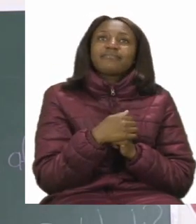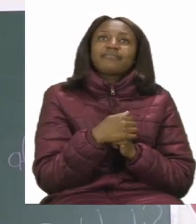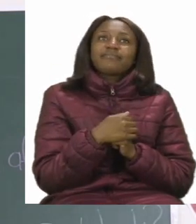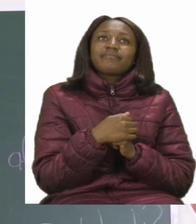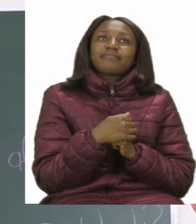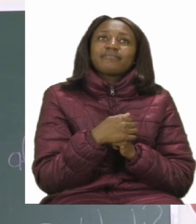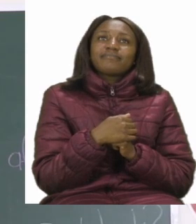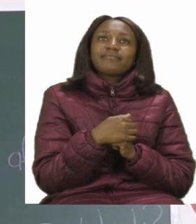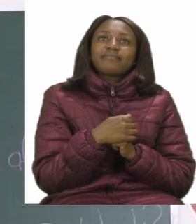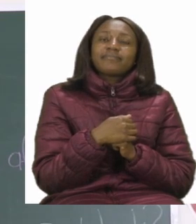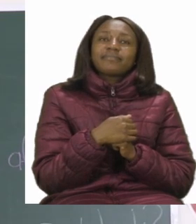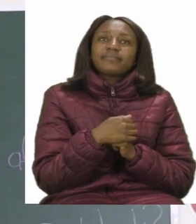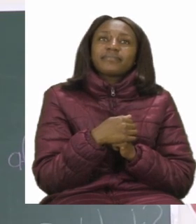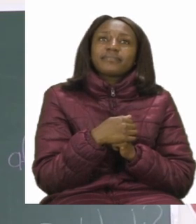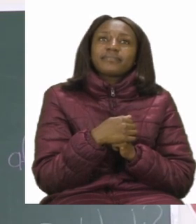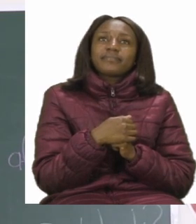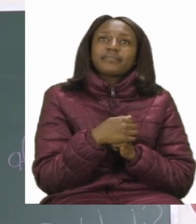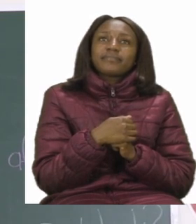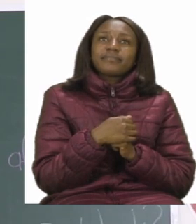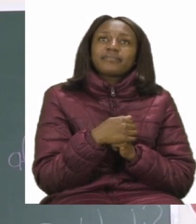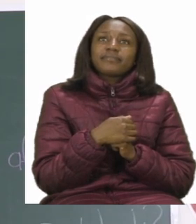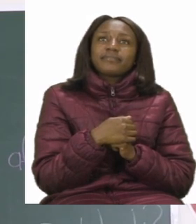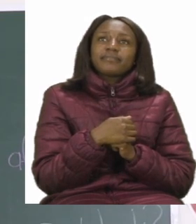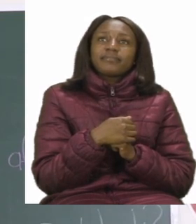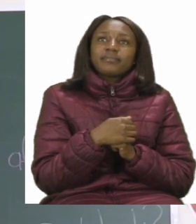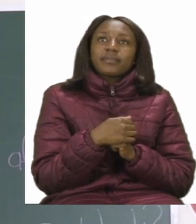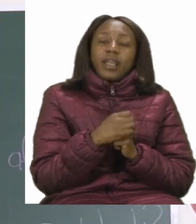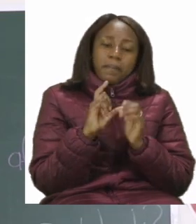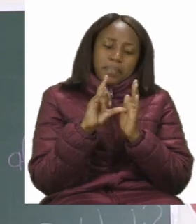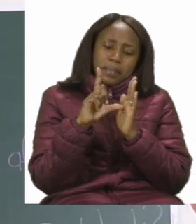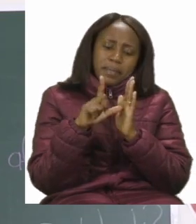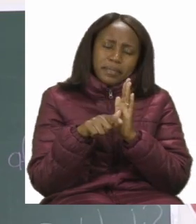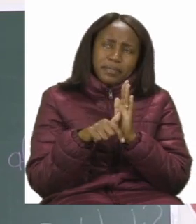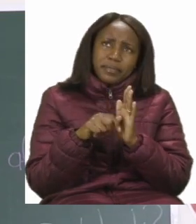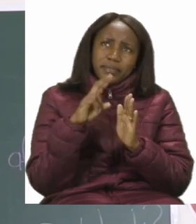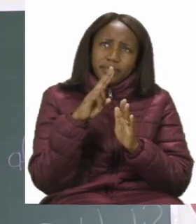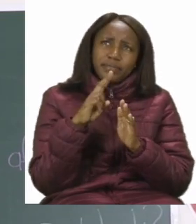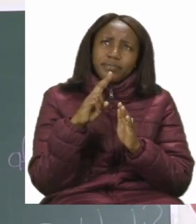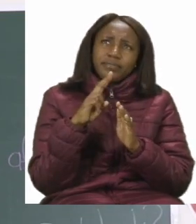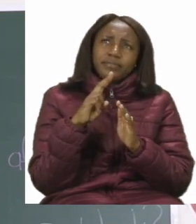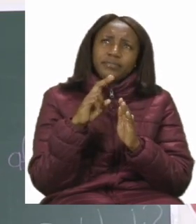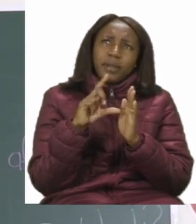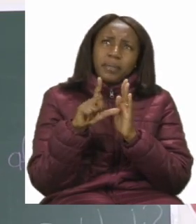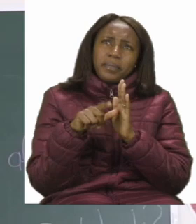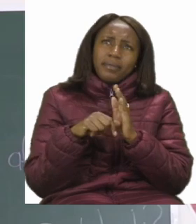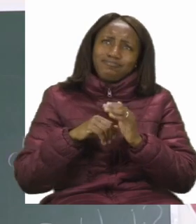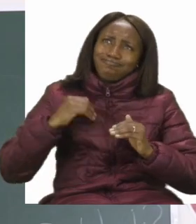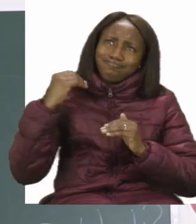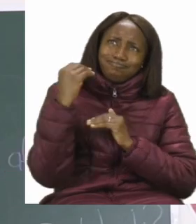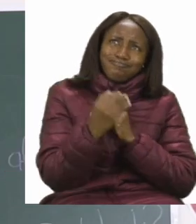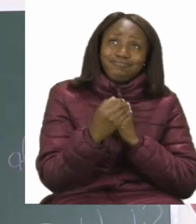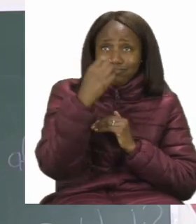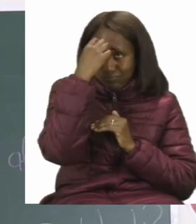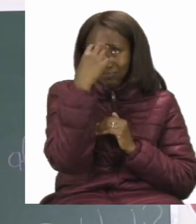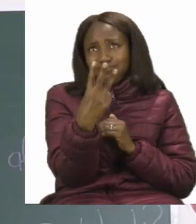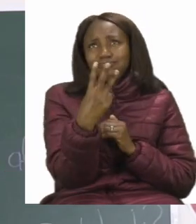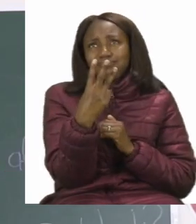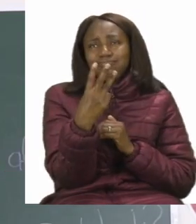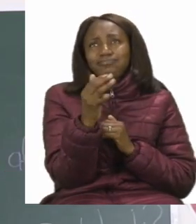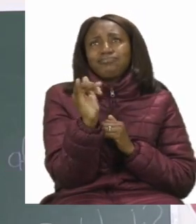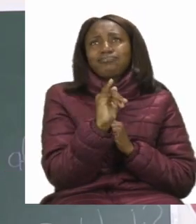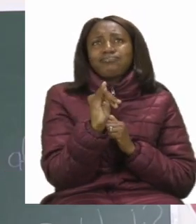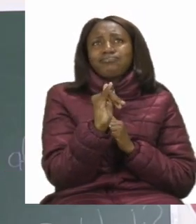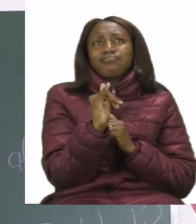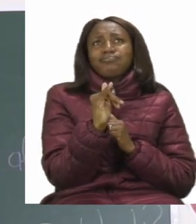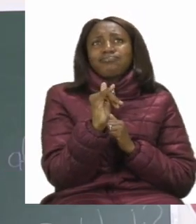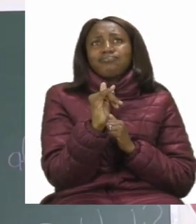more time. What time is 2 hours after 3 o'clock? And we